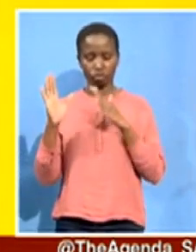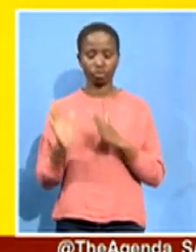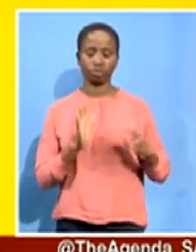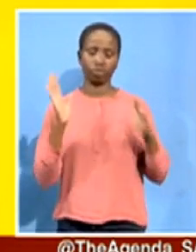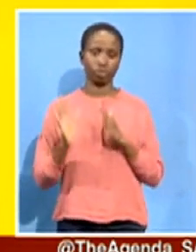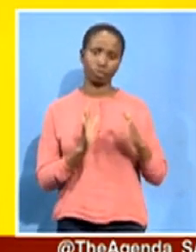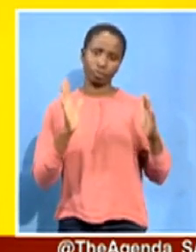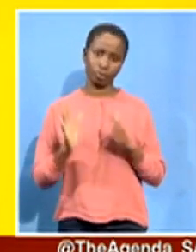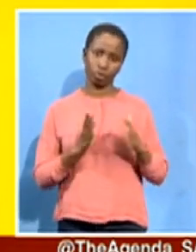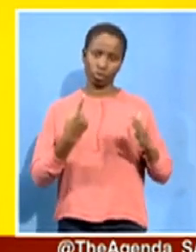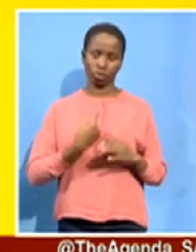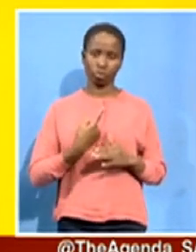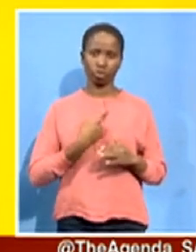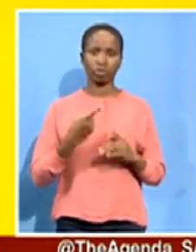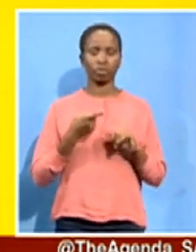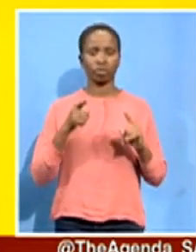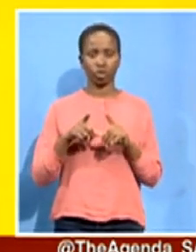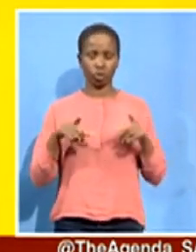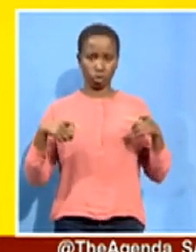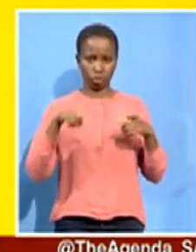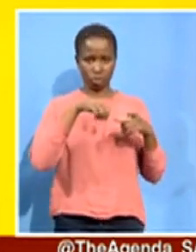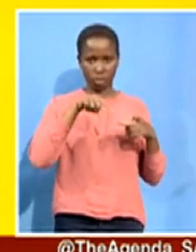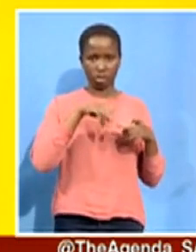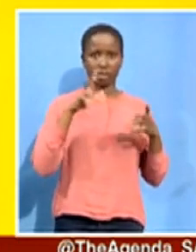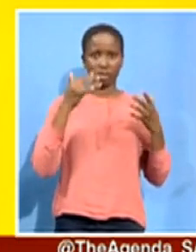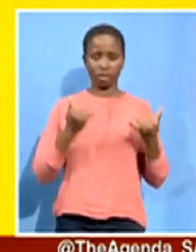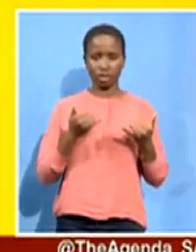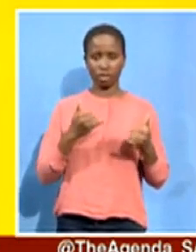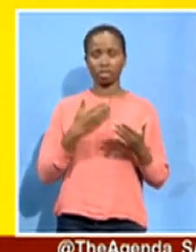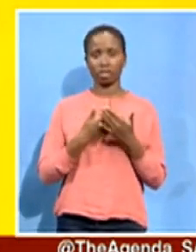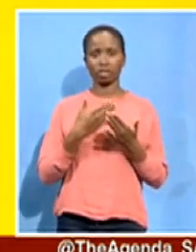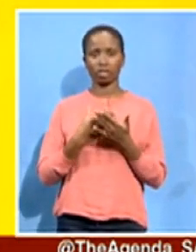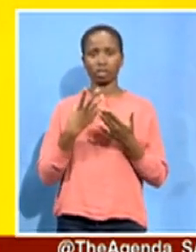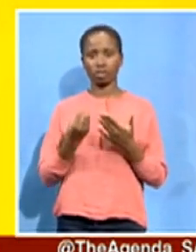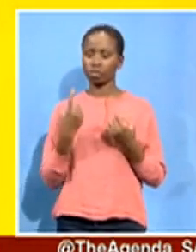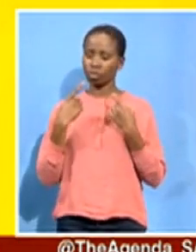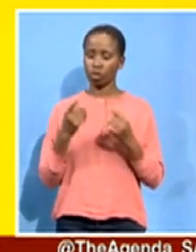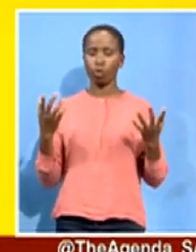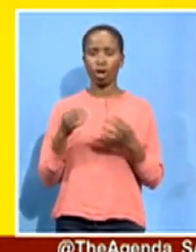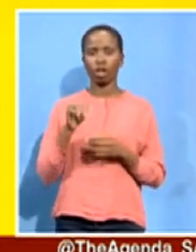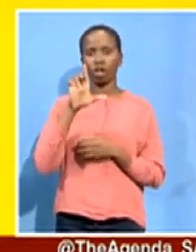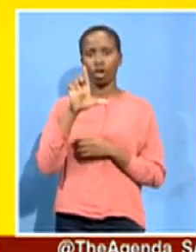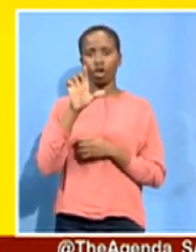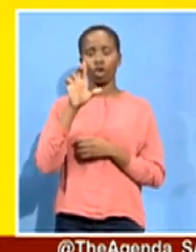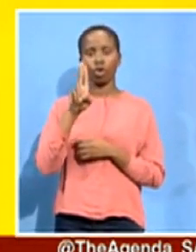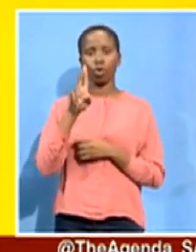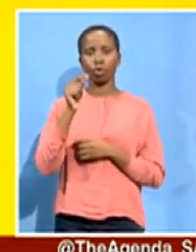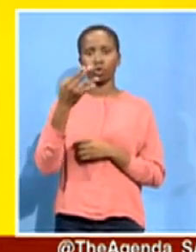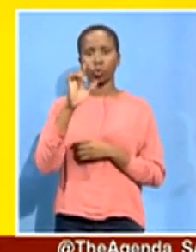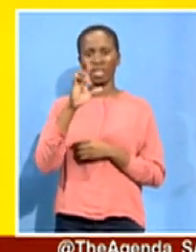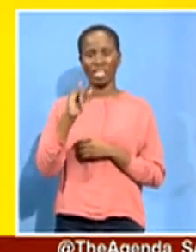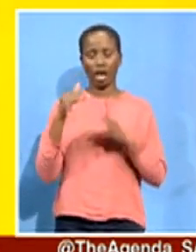would stage marches outside Luthuli House, saying that the previous structure comprised of people who